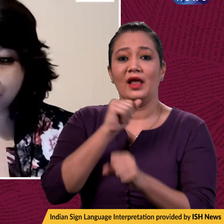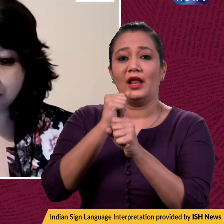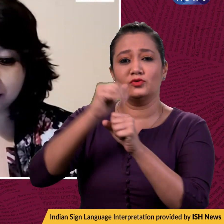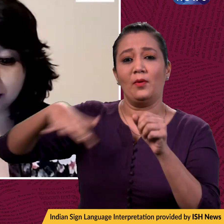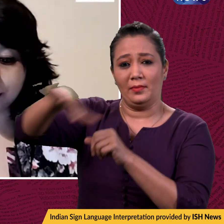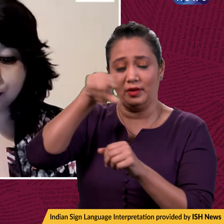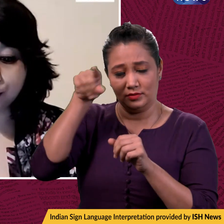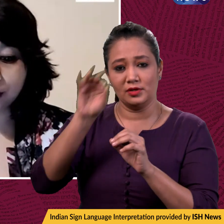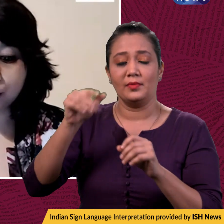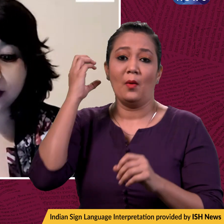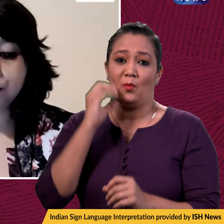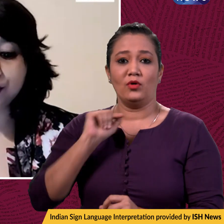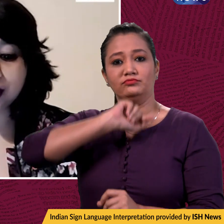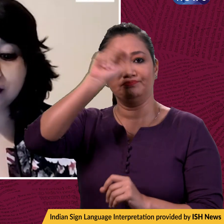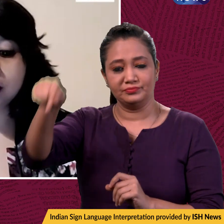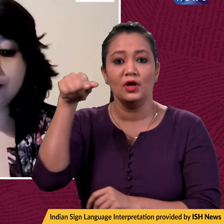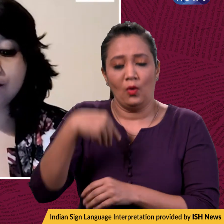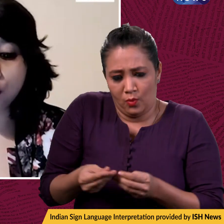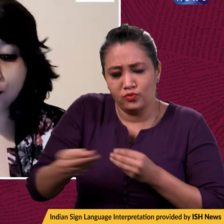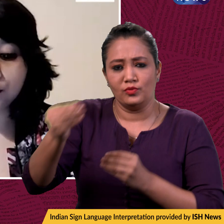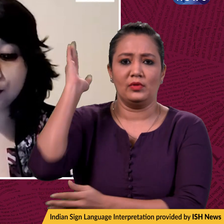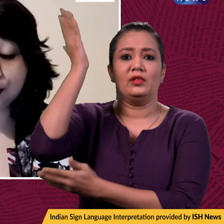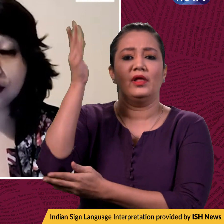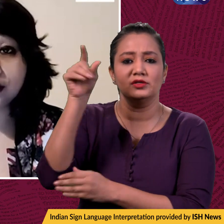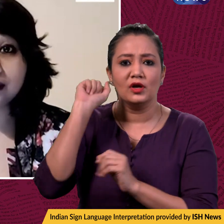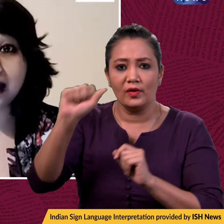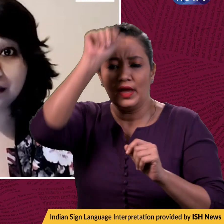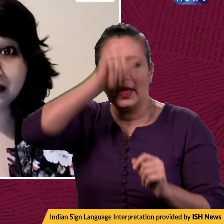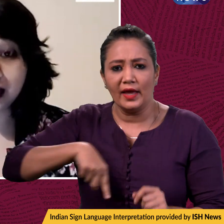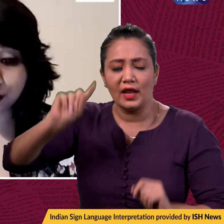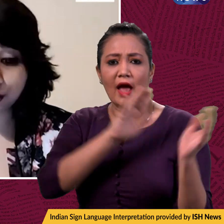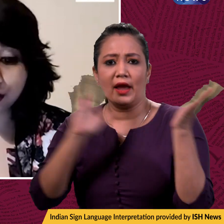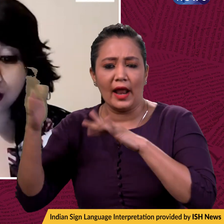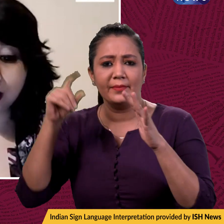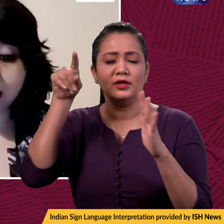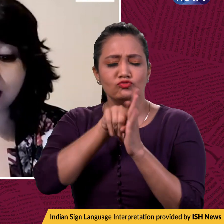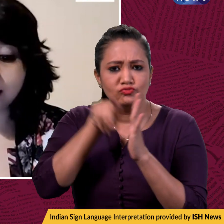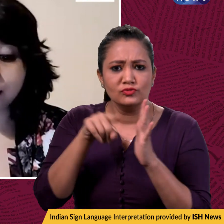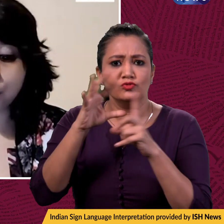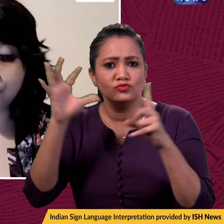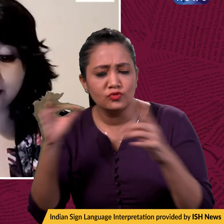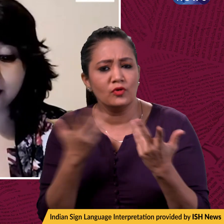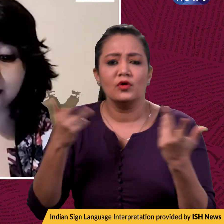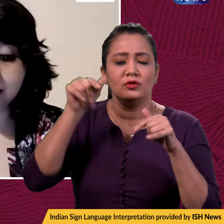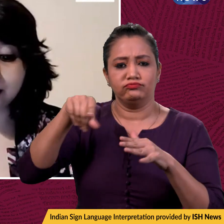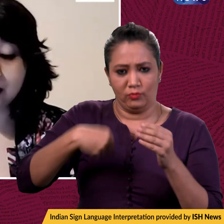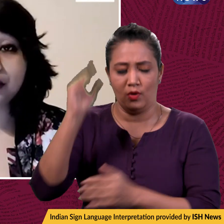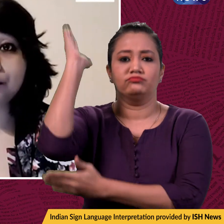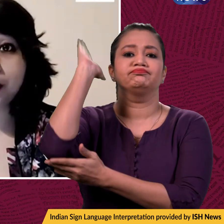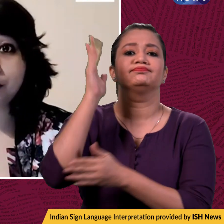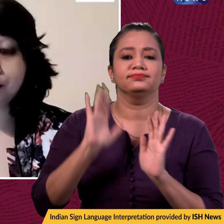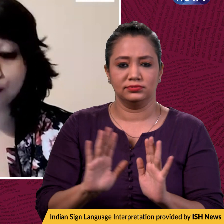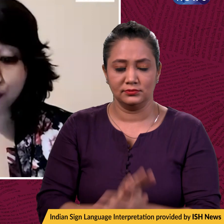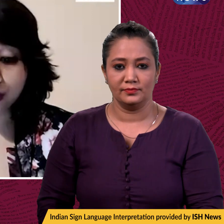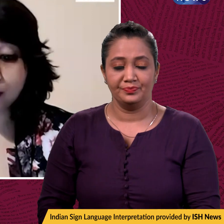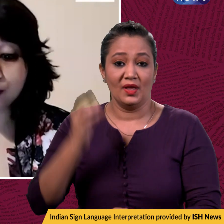Glasgow. Prime Minister Narendra Modi will present the formal position on India's climate action at the COP26 summit.